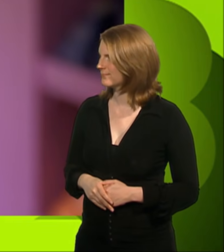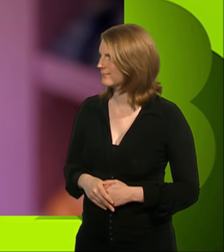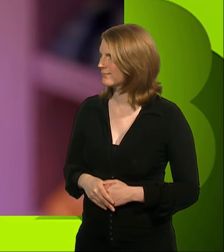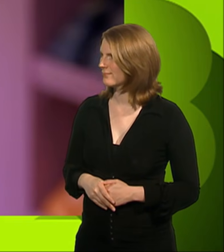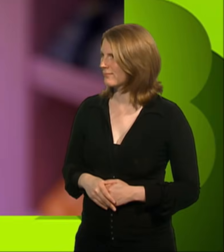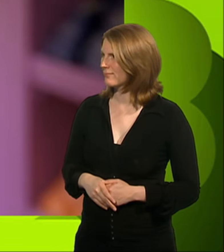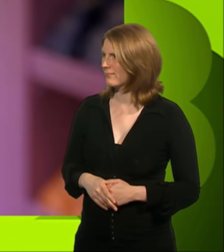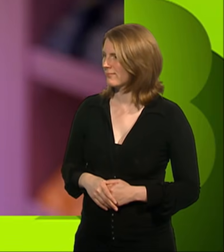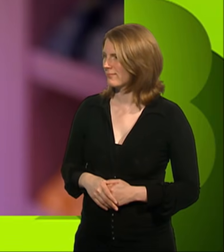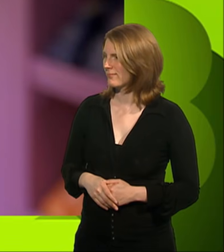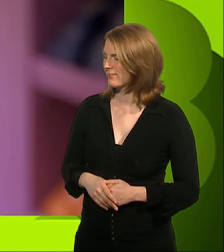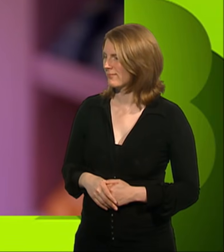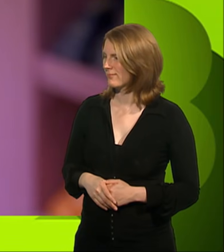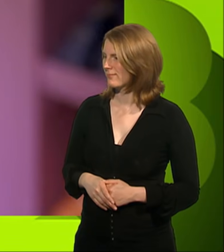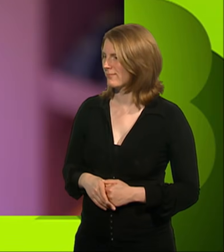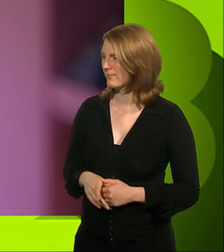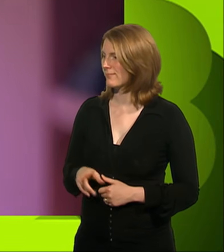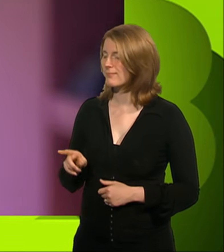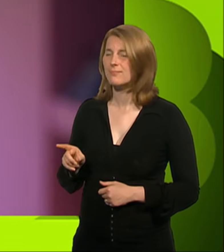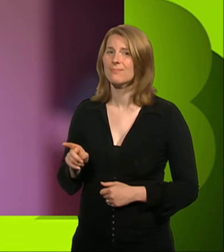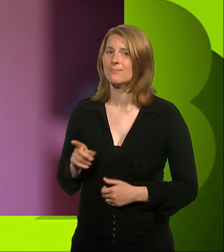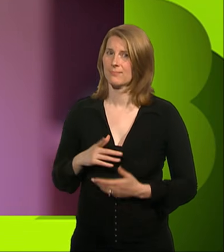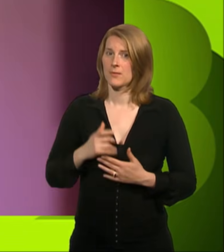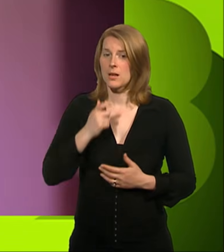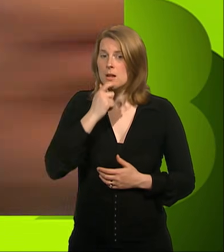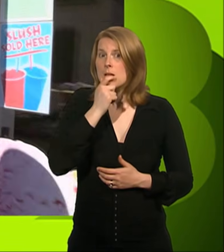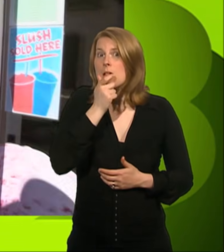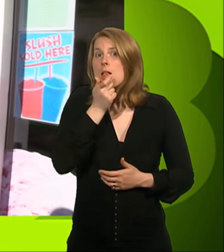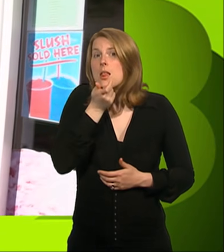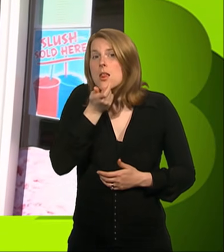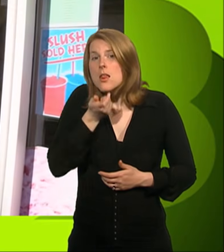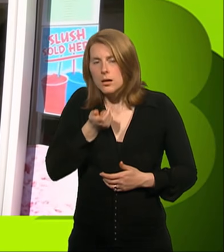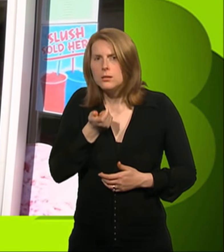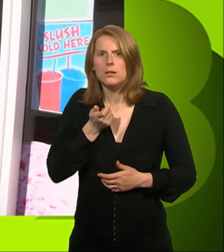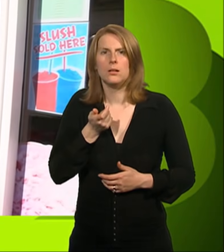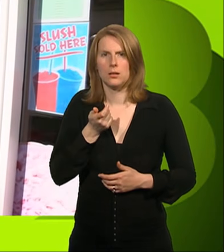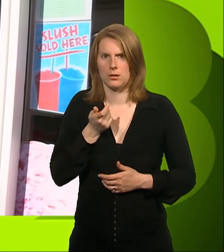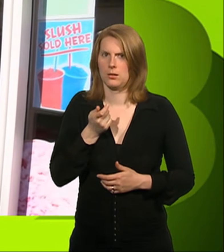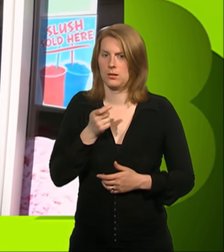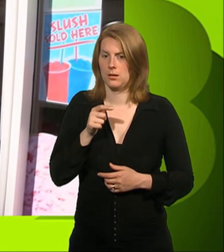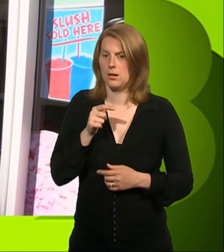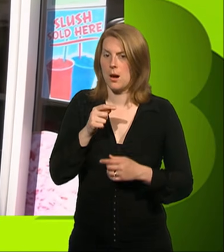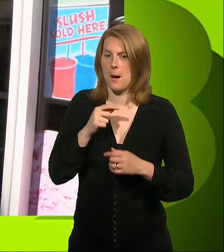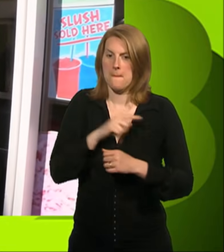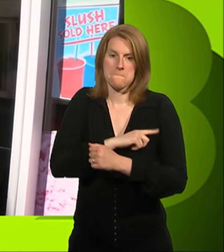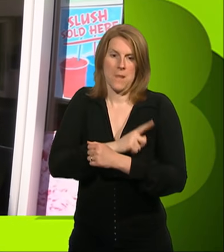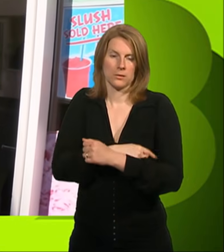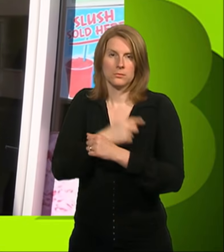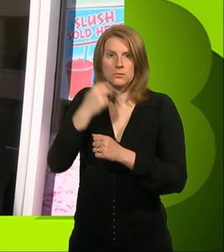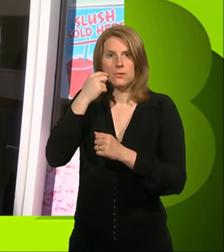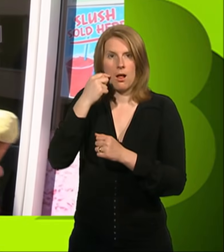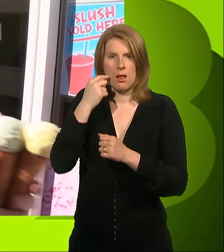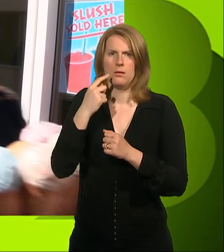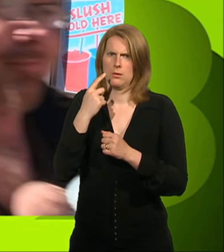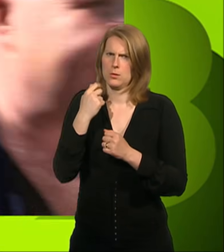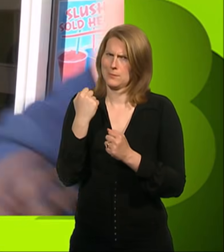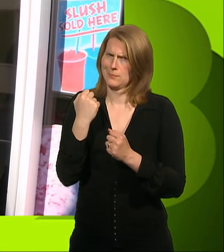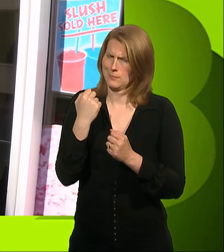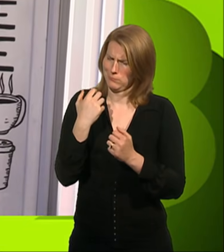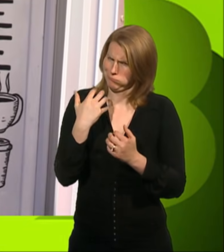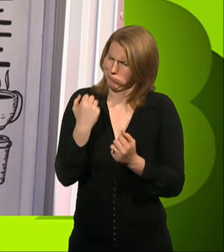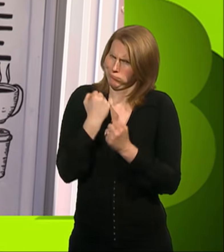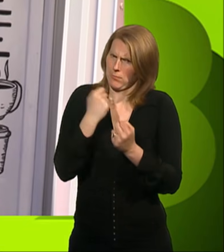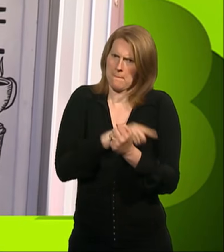Kilo for kilo, the tongue is the strongest muscle in the human body, which makes Stephen's liquor the heavyweight champion of the tongue